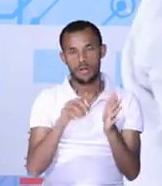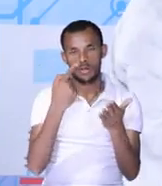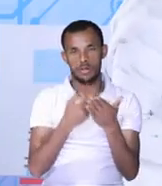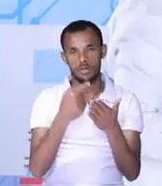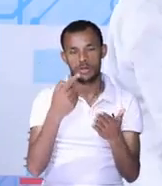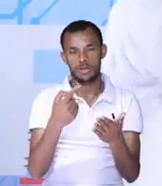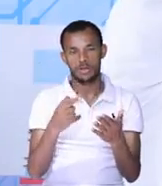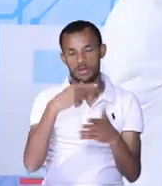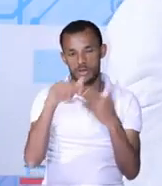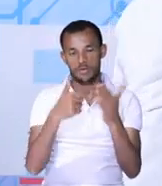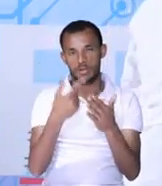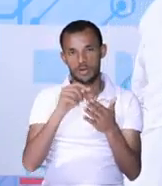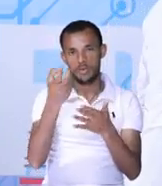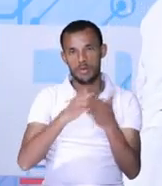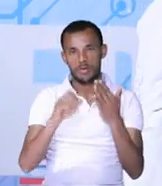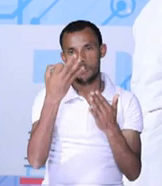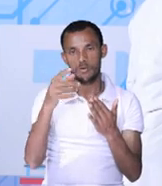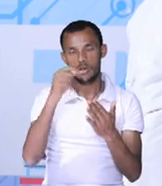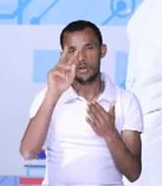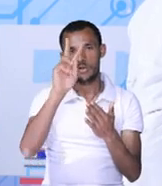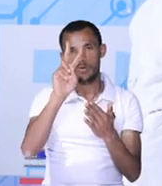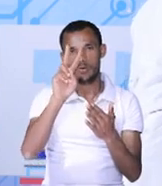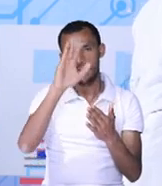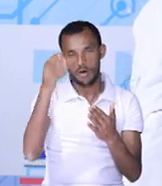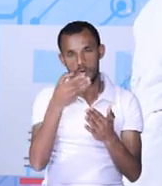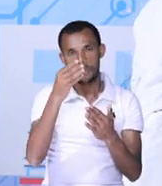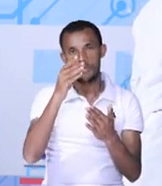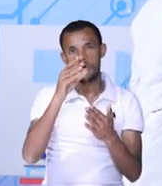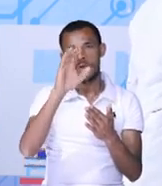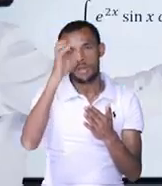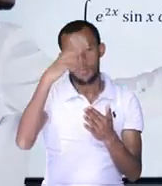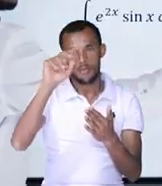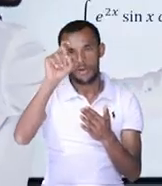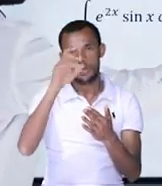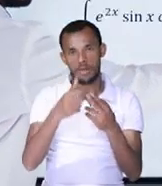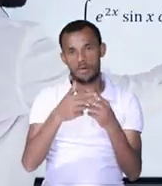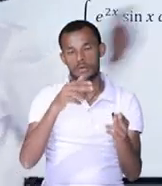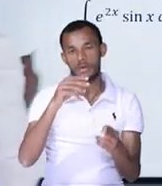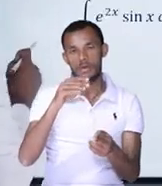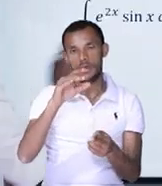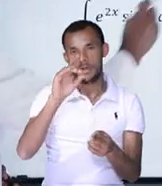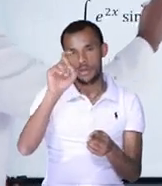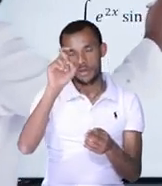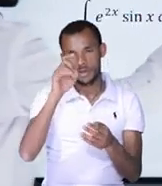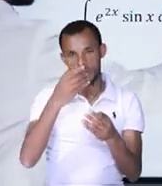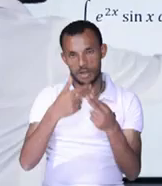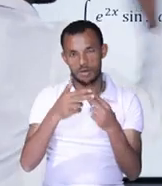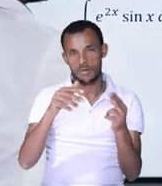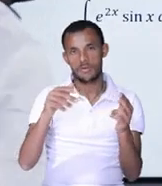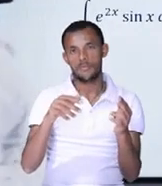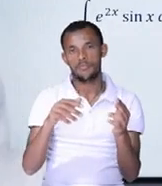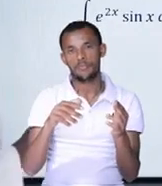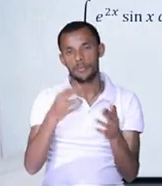one. Therefore, the product of the two is half of e raised to x times sin x minus the